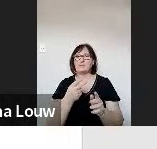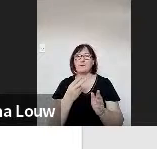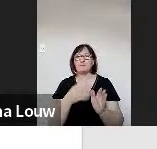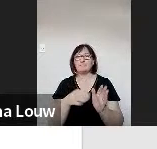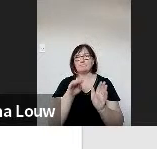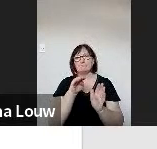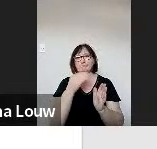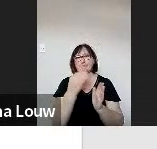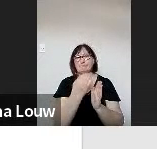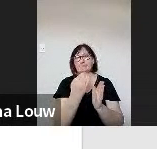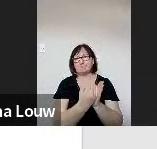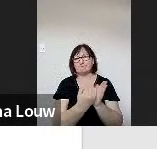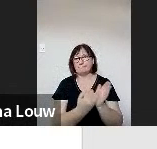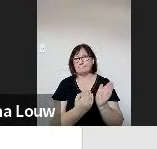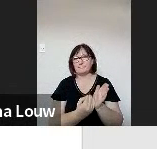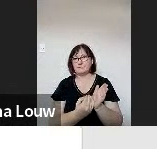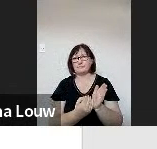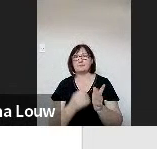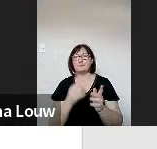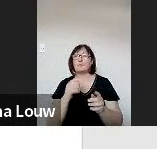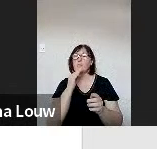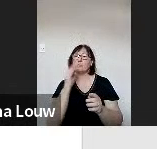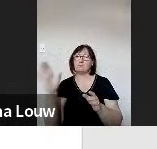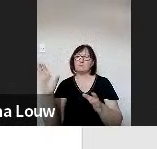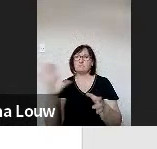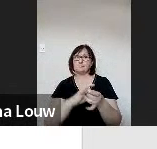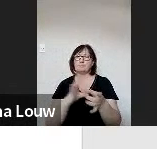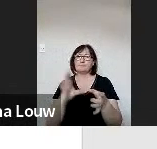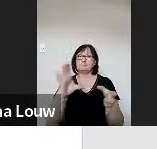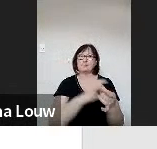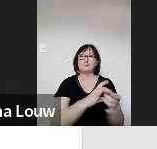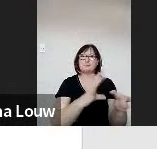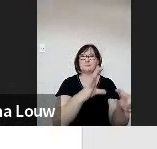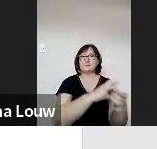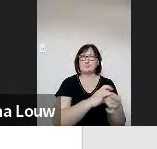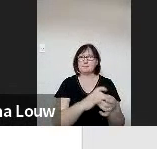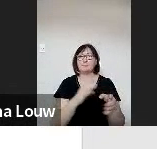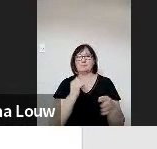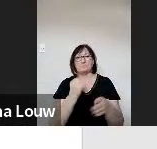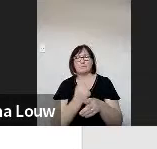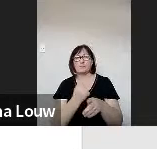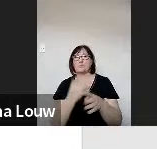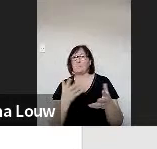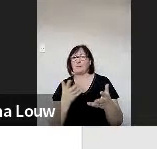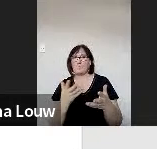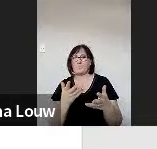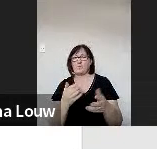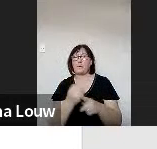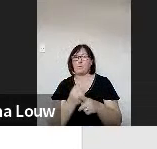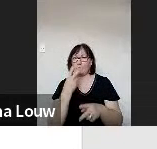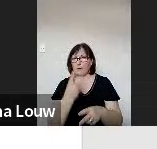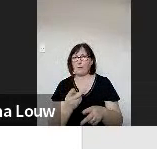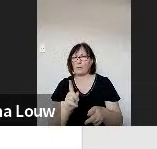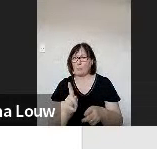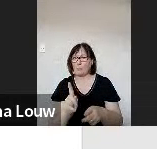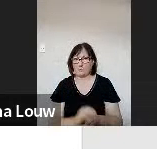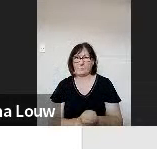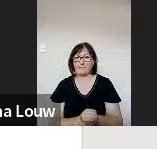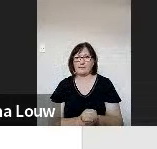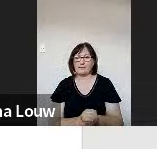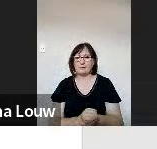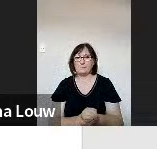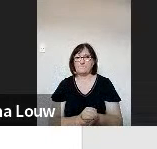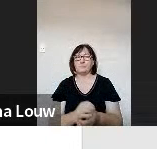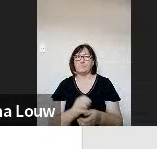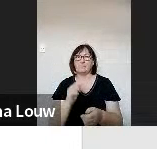the contracting parties commit. If one can look at the provisions of the primary legislation, which is the Customs and